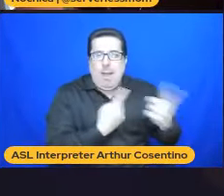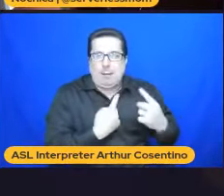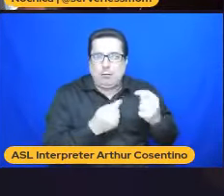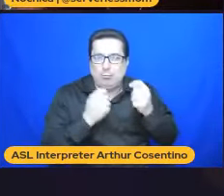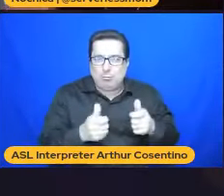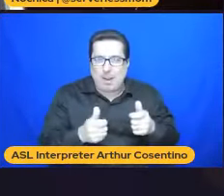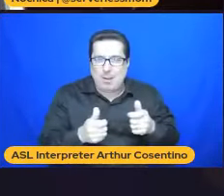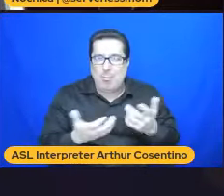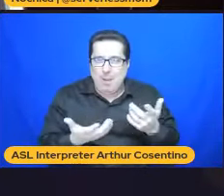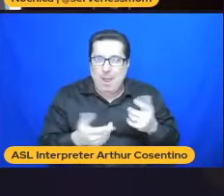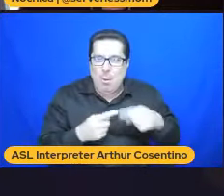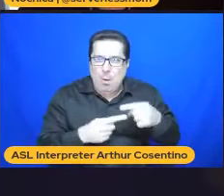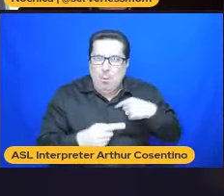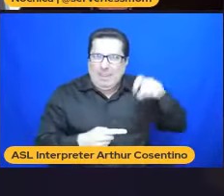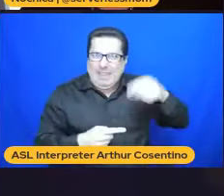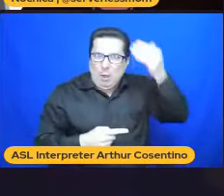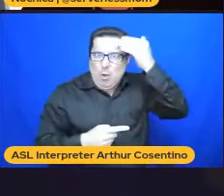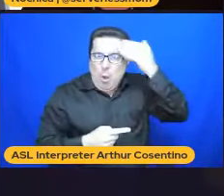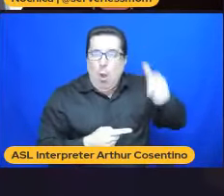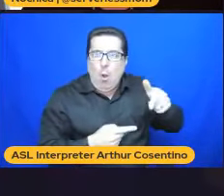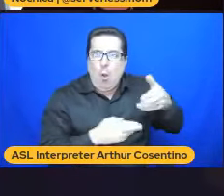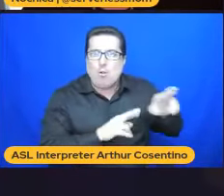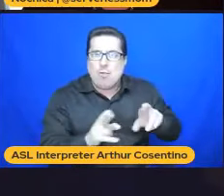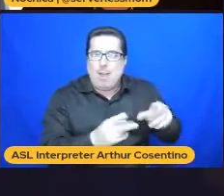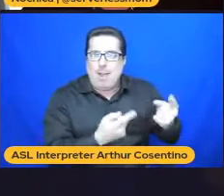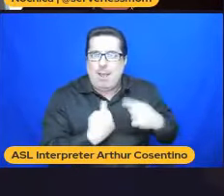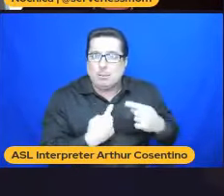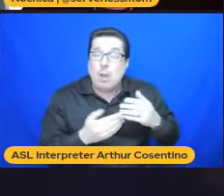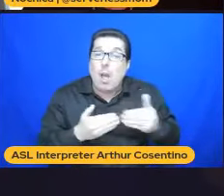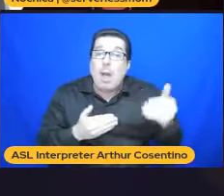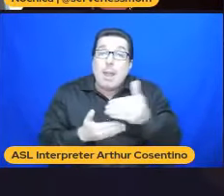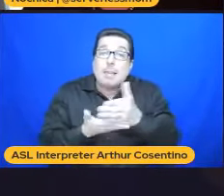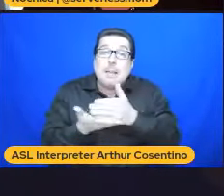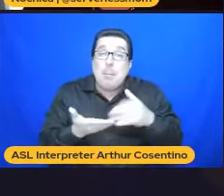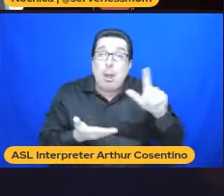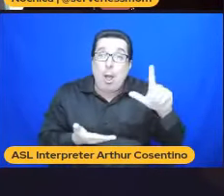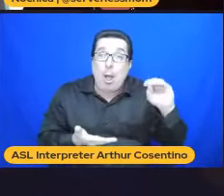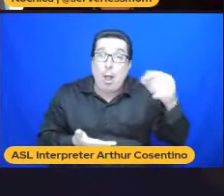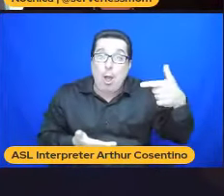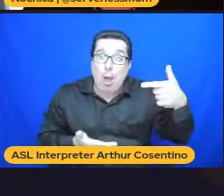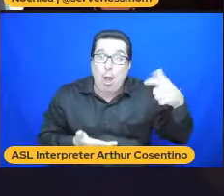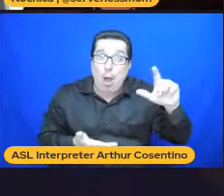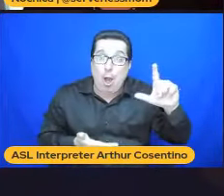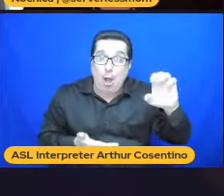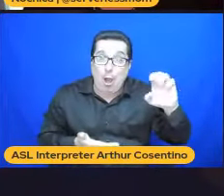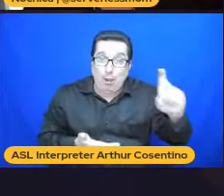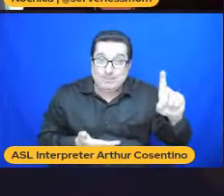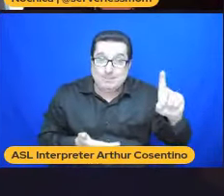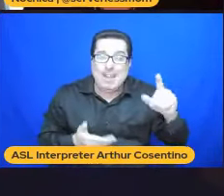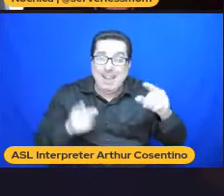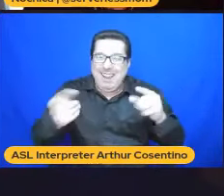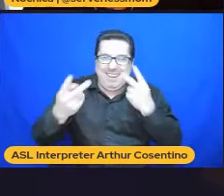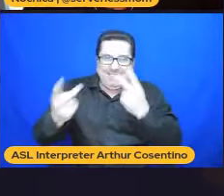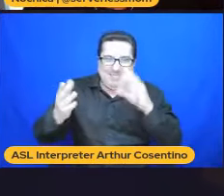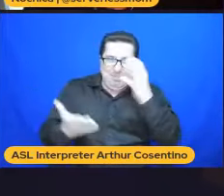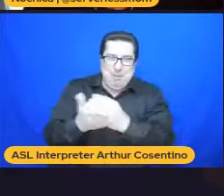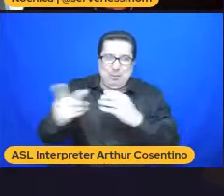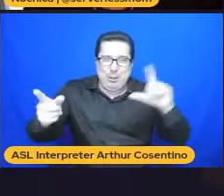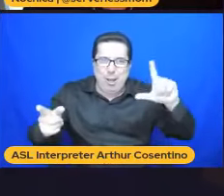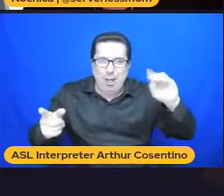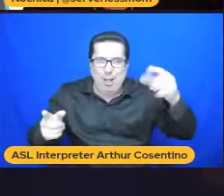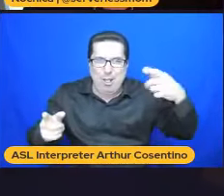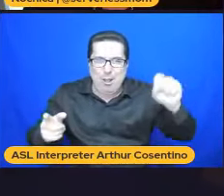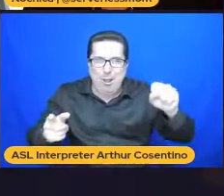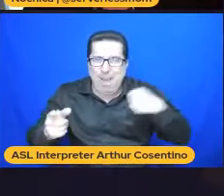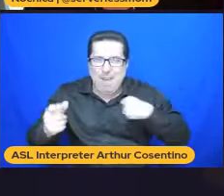So the next piece is logs. And the thing about logs is there's always a lot of logs, right? Logs can